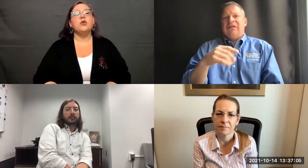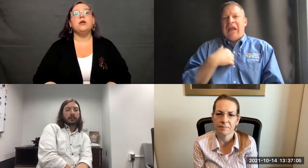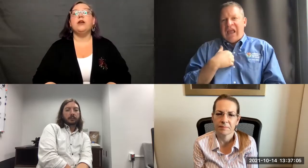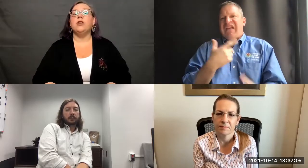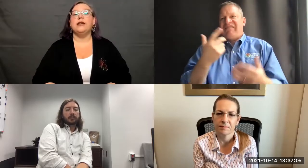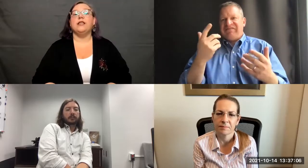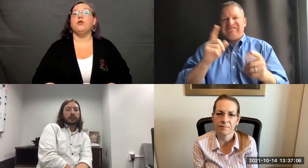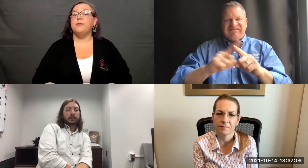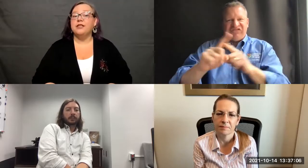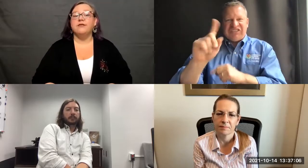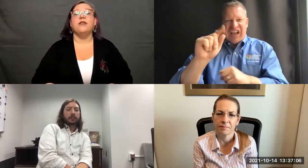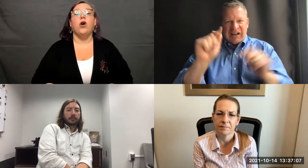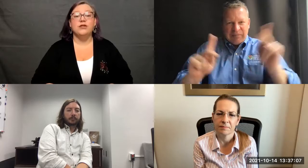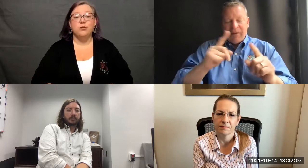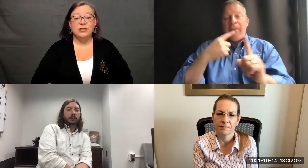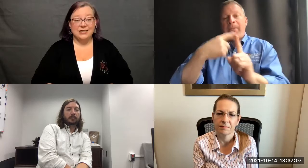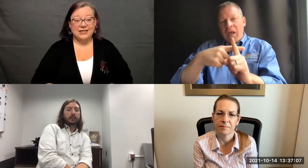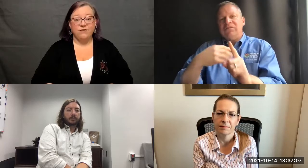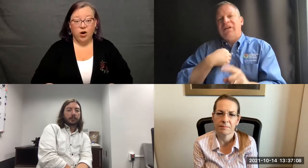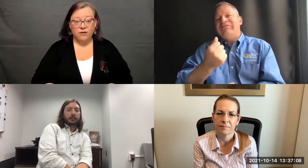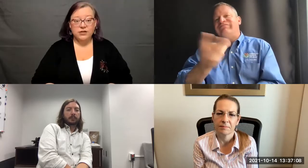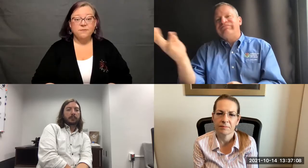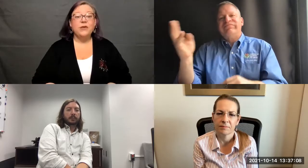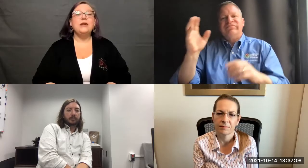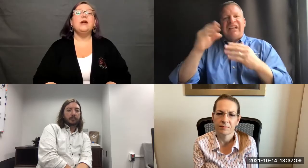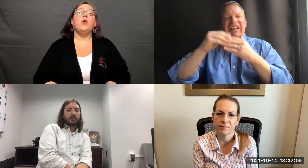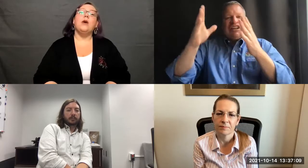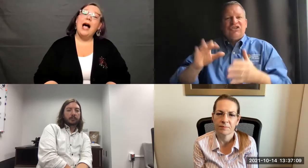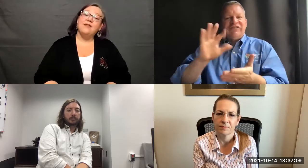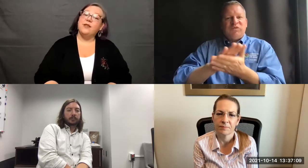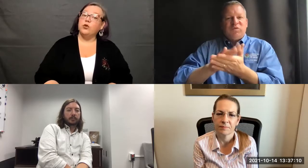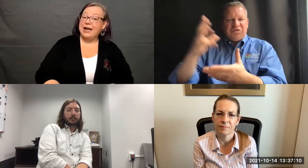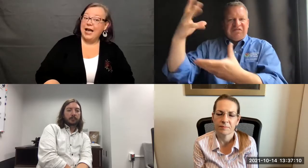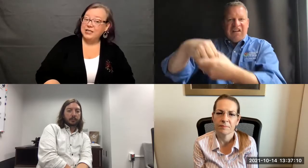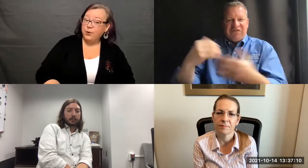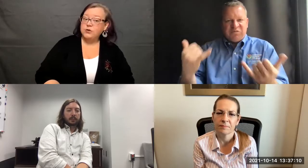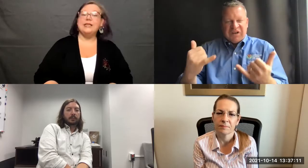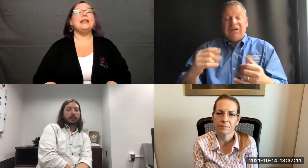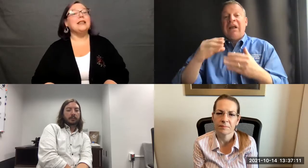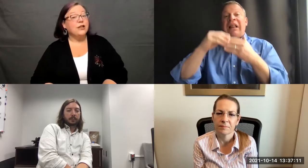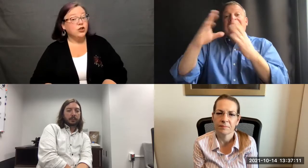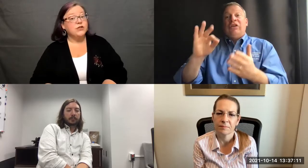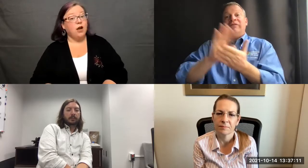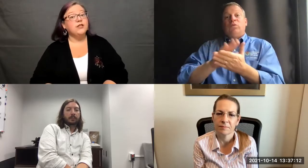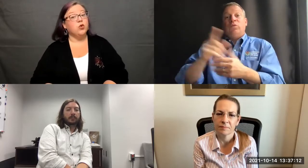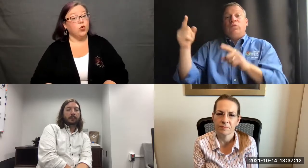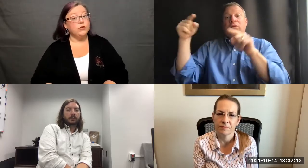make sure that we are getting the perspectives of all superintendents involved. We have several data experts